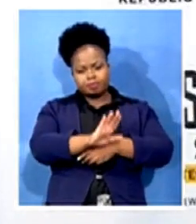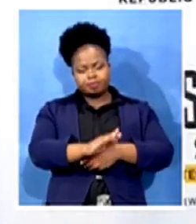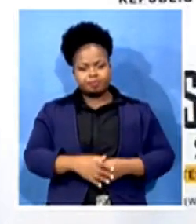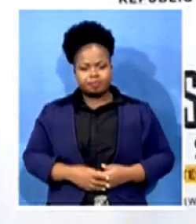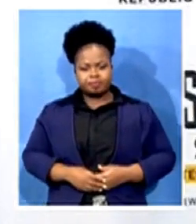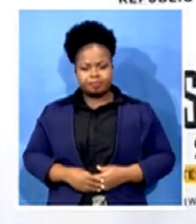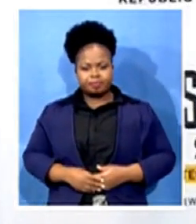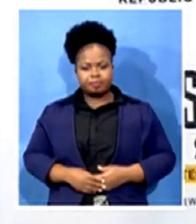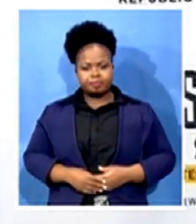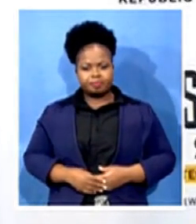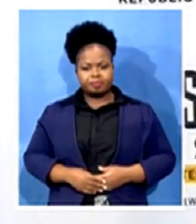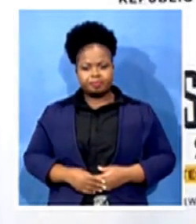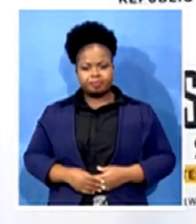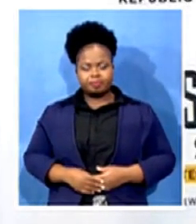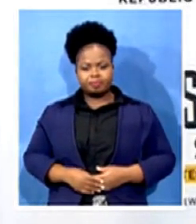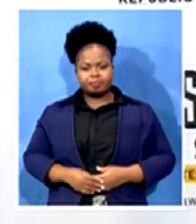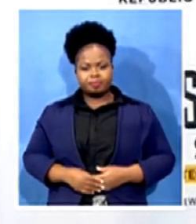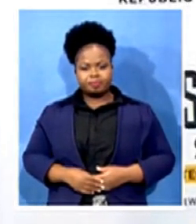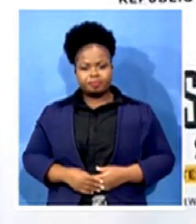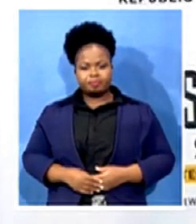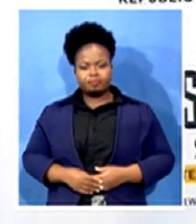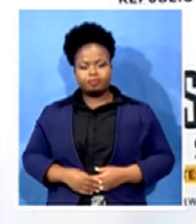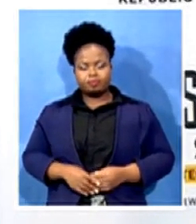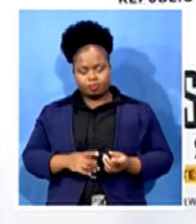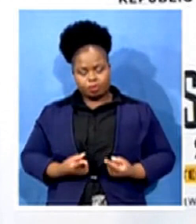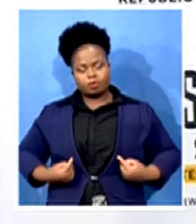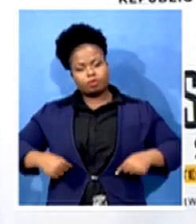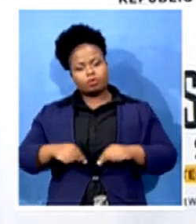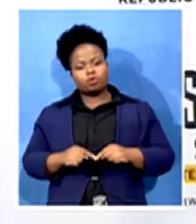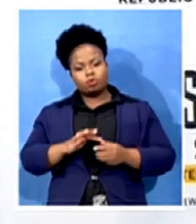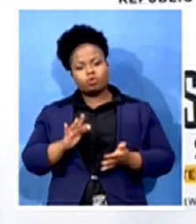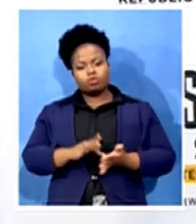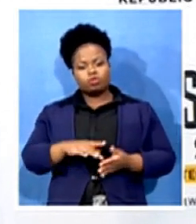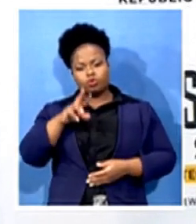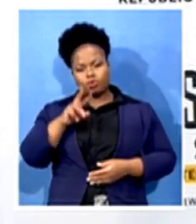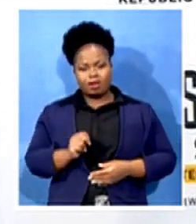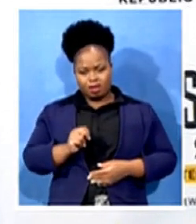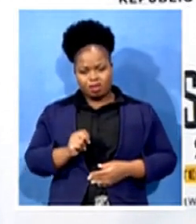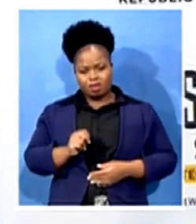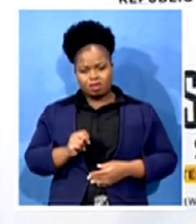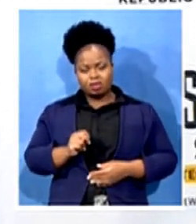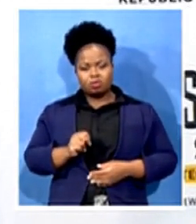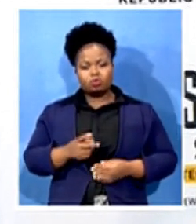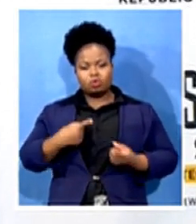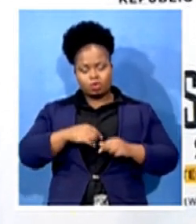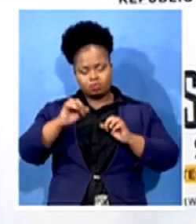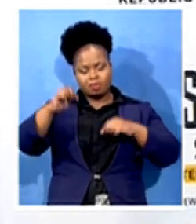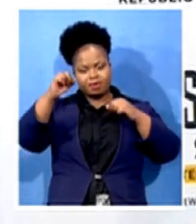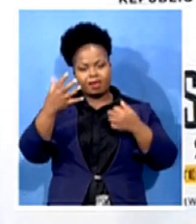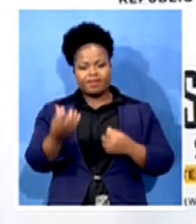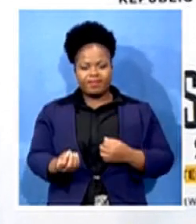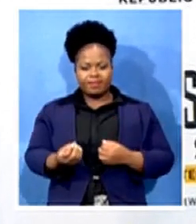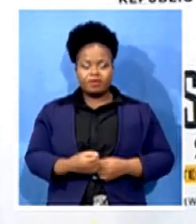we hold to the position of the United Nations resolutions that the people of Western Sahara must